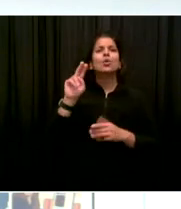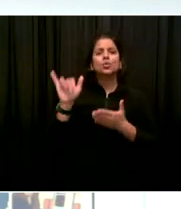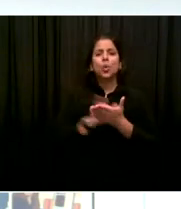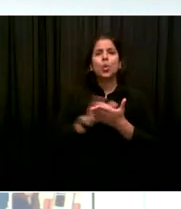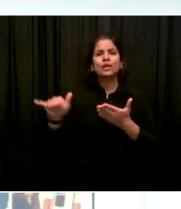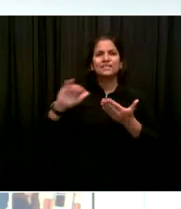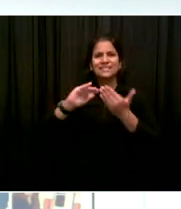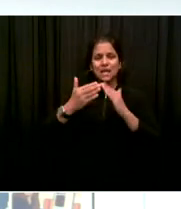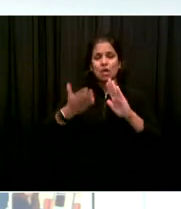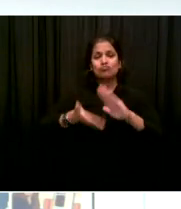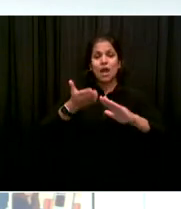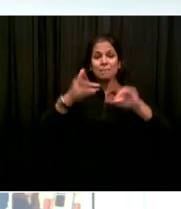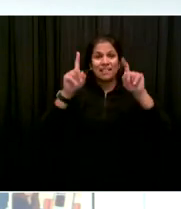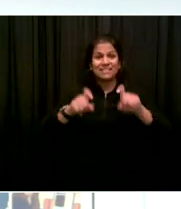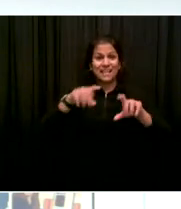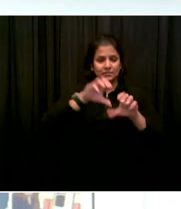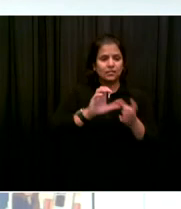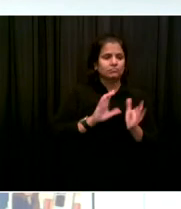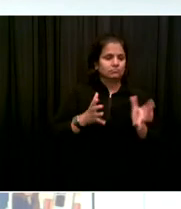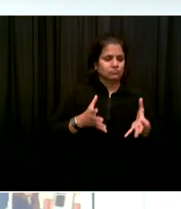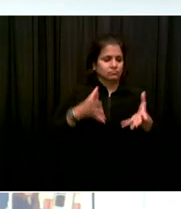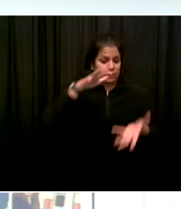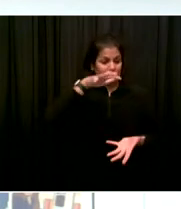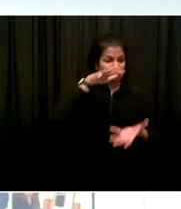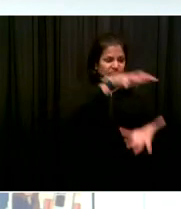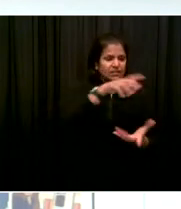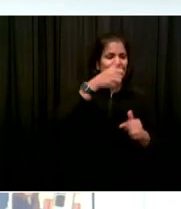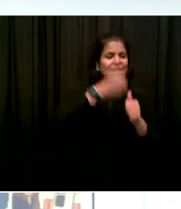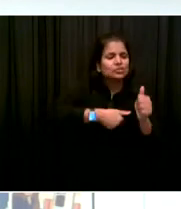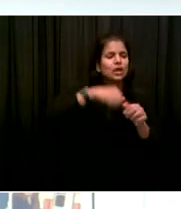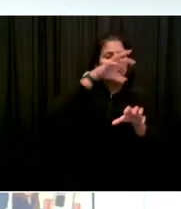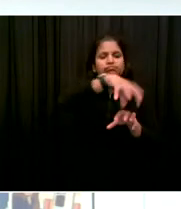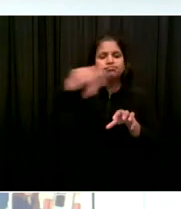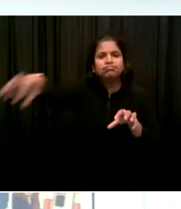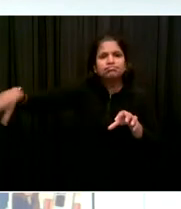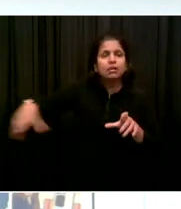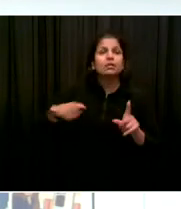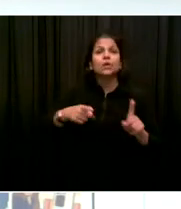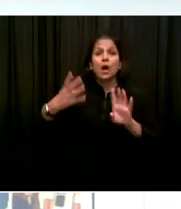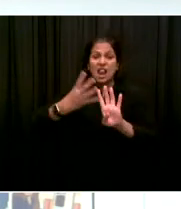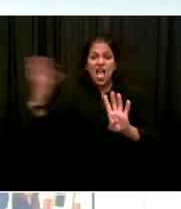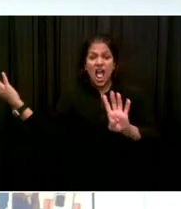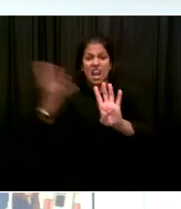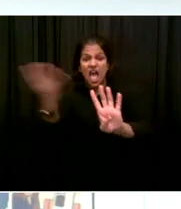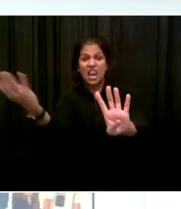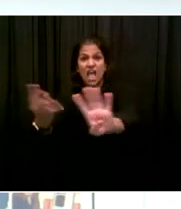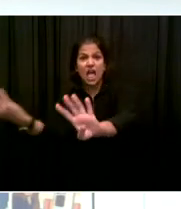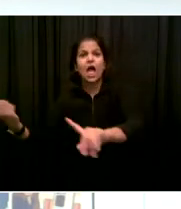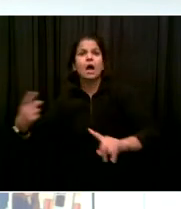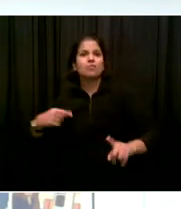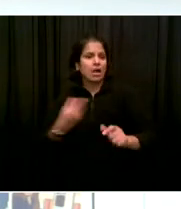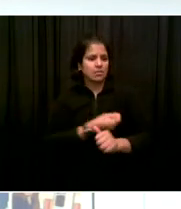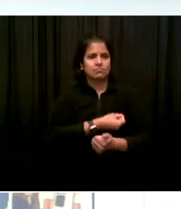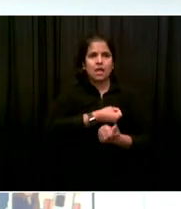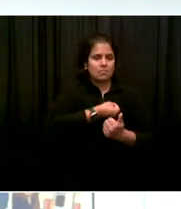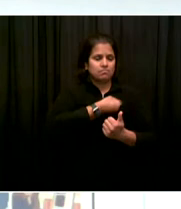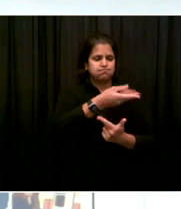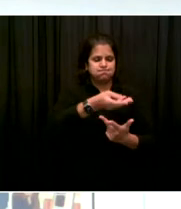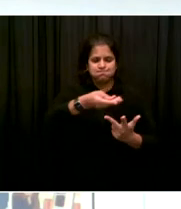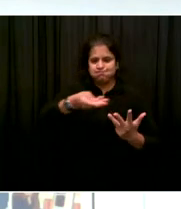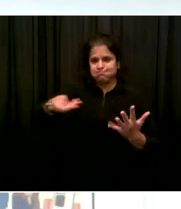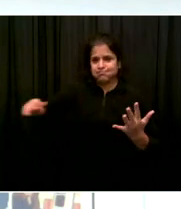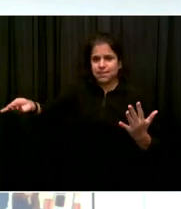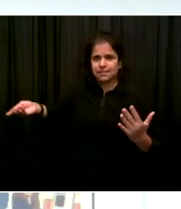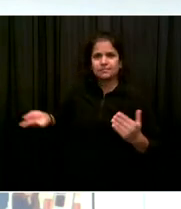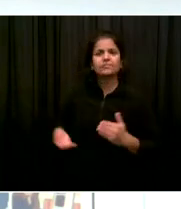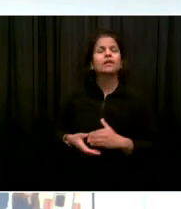when there are longer lines. And when that happens, yes, it would be for people who come to a city